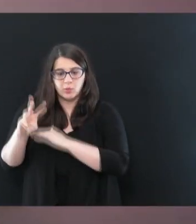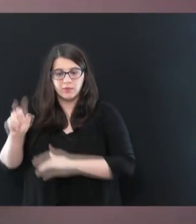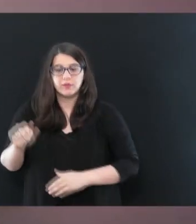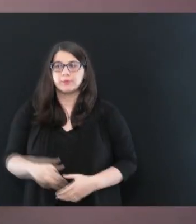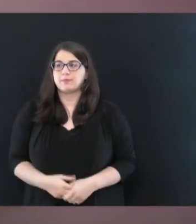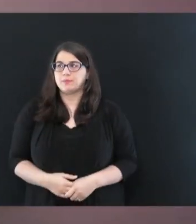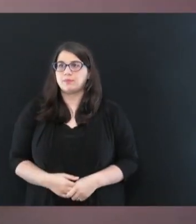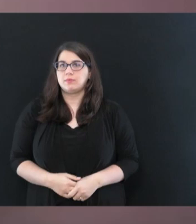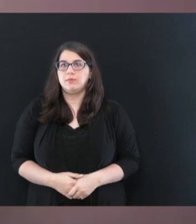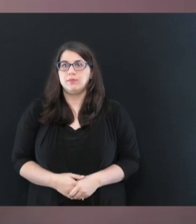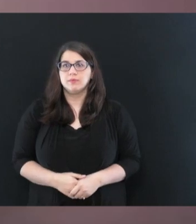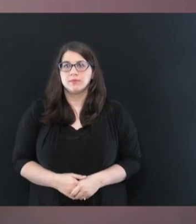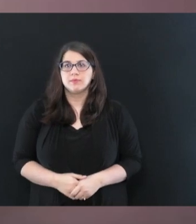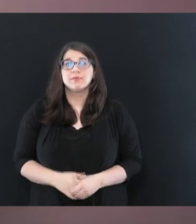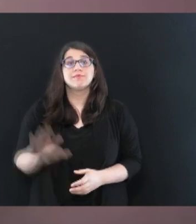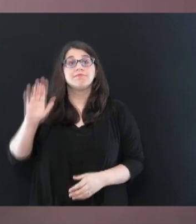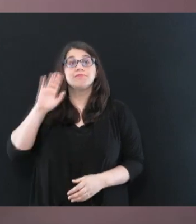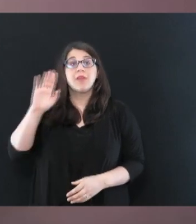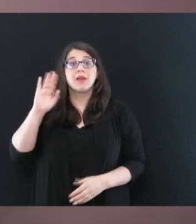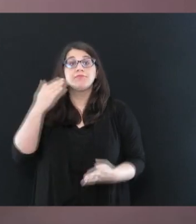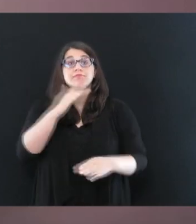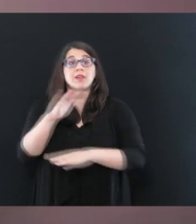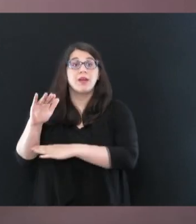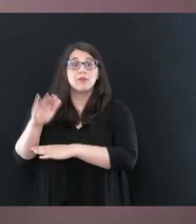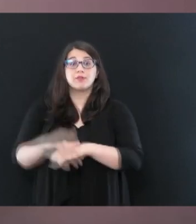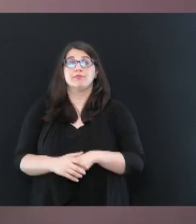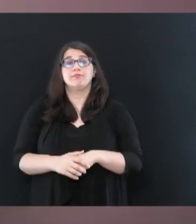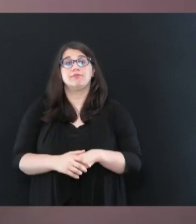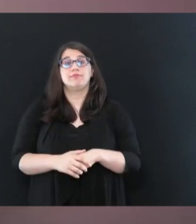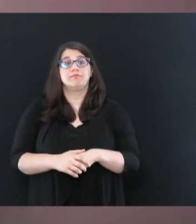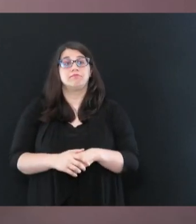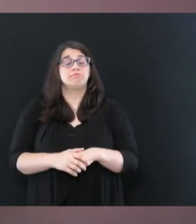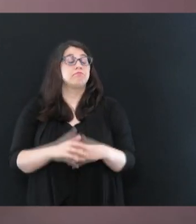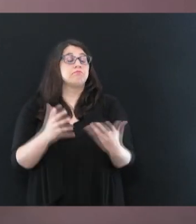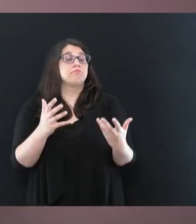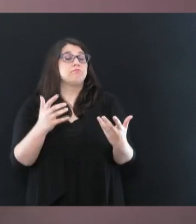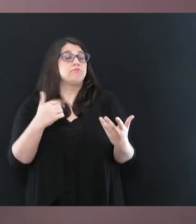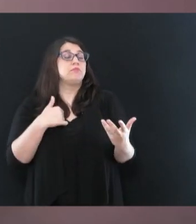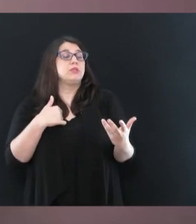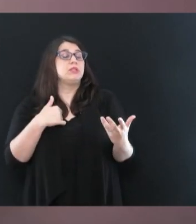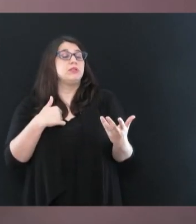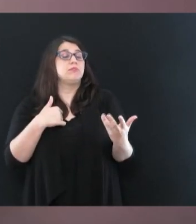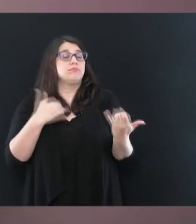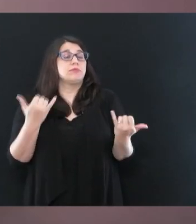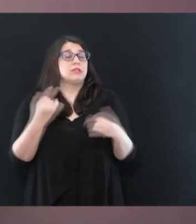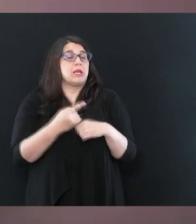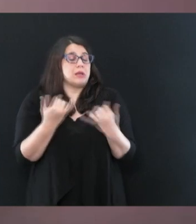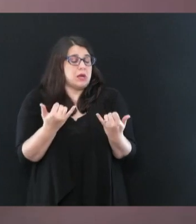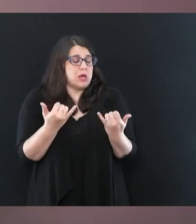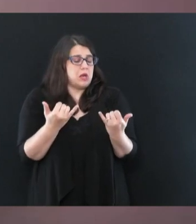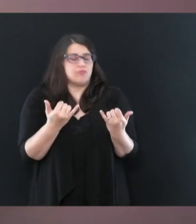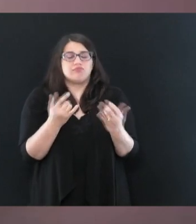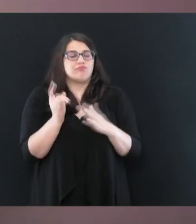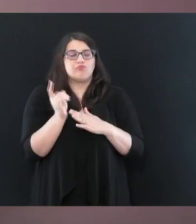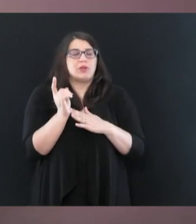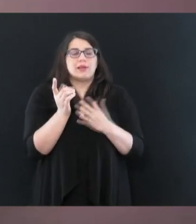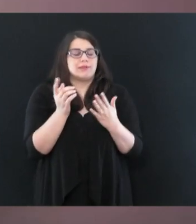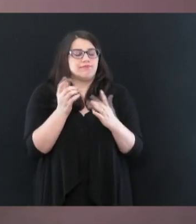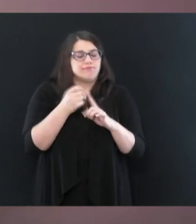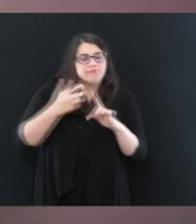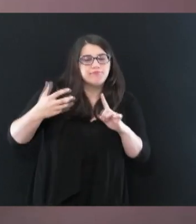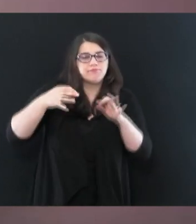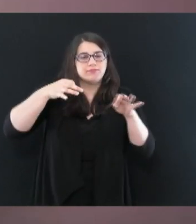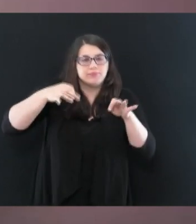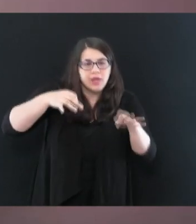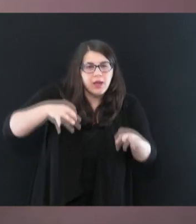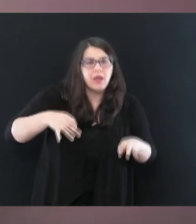also talk just for a second about the strategy we're taking for the public